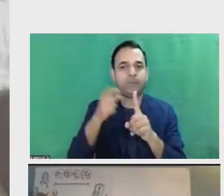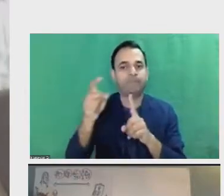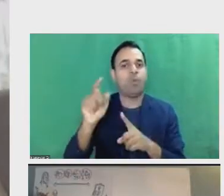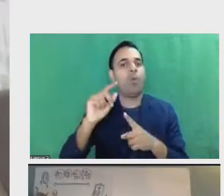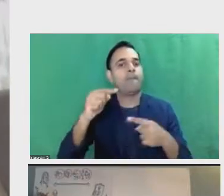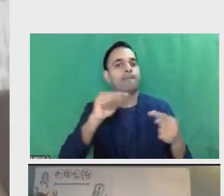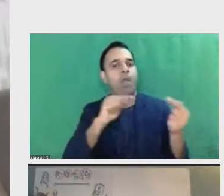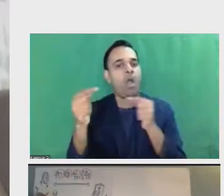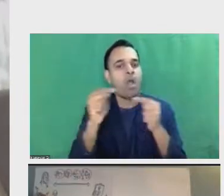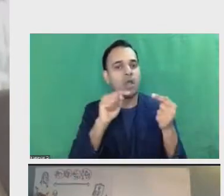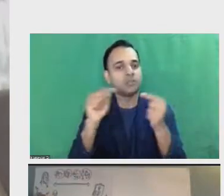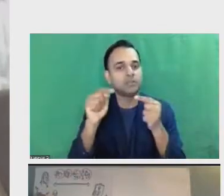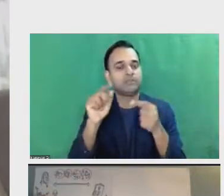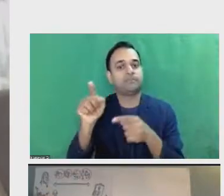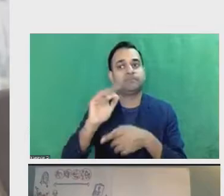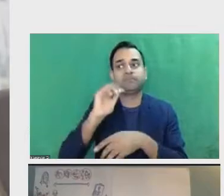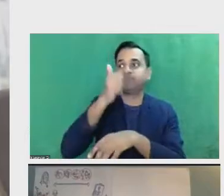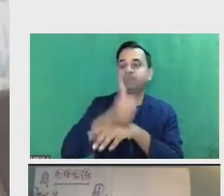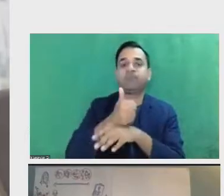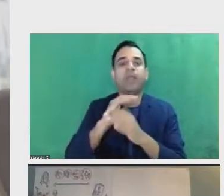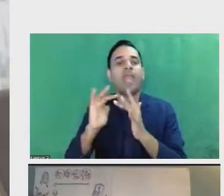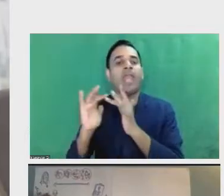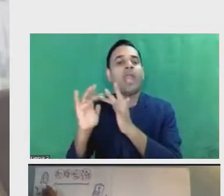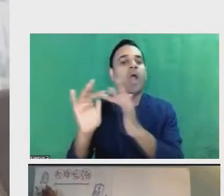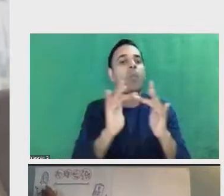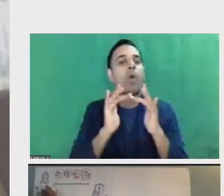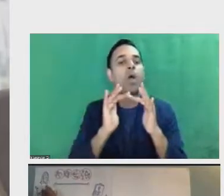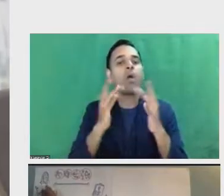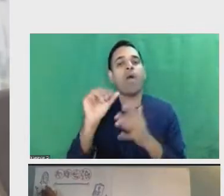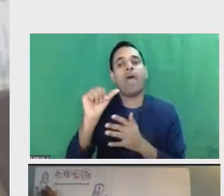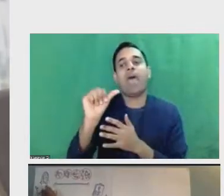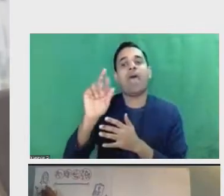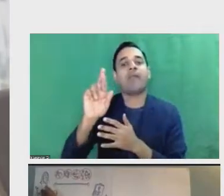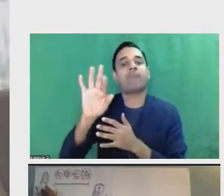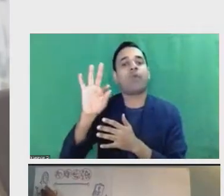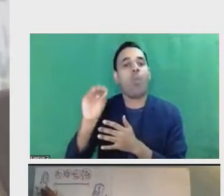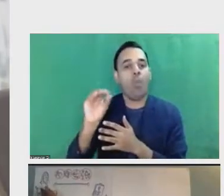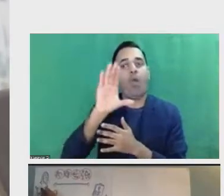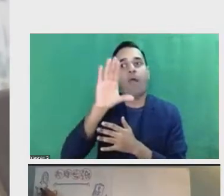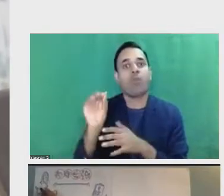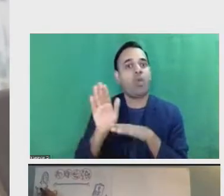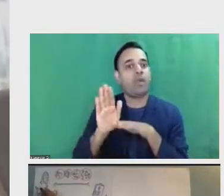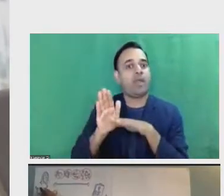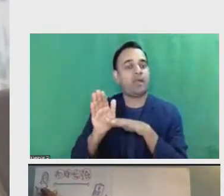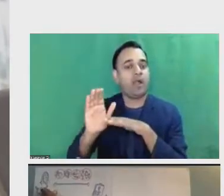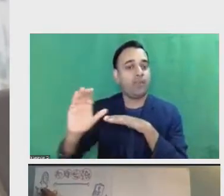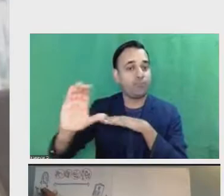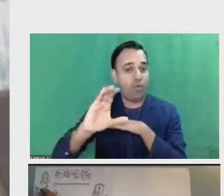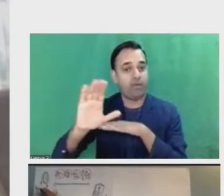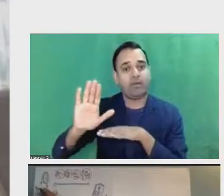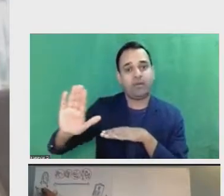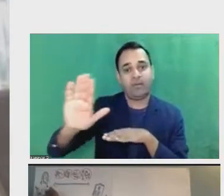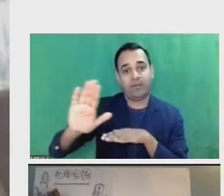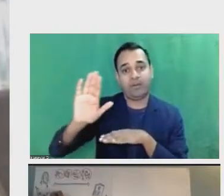to highlight the unique struggles of Black women. She also served as a member of parliament in two different terms,